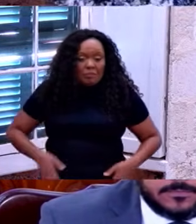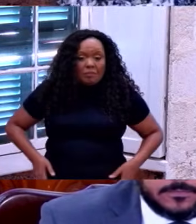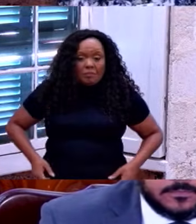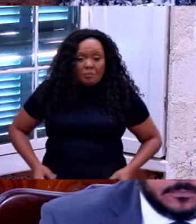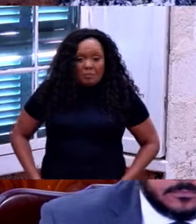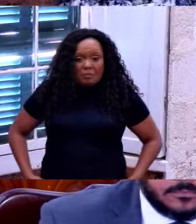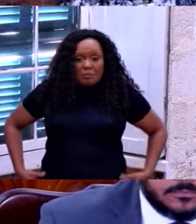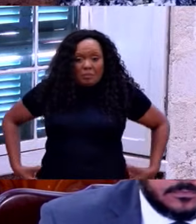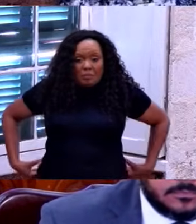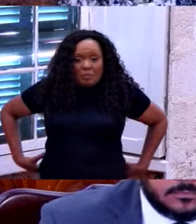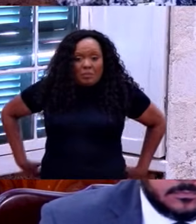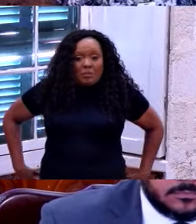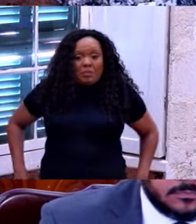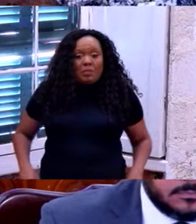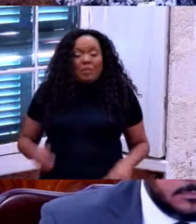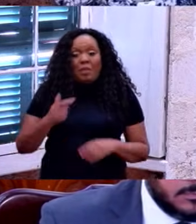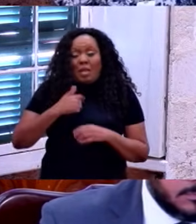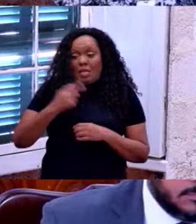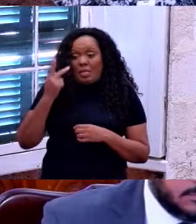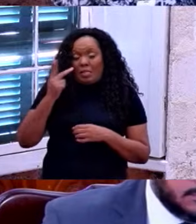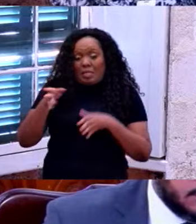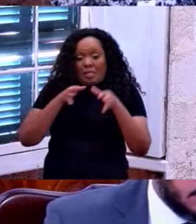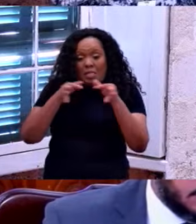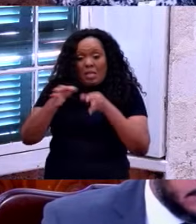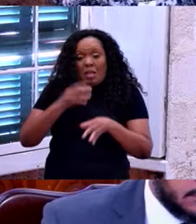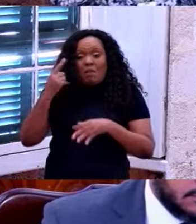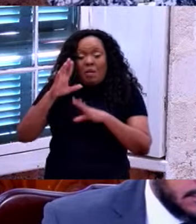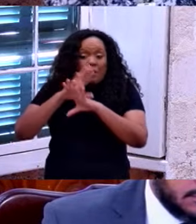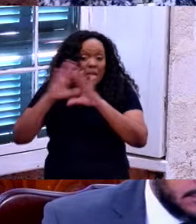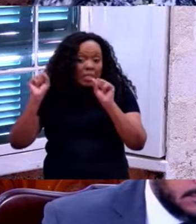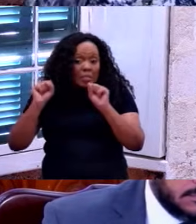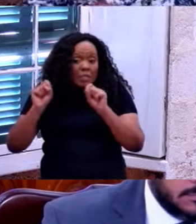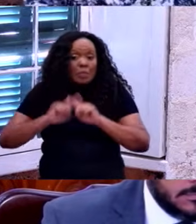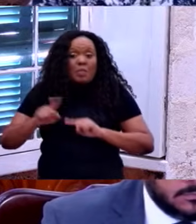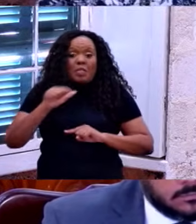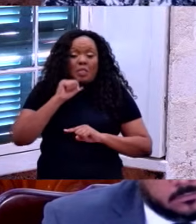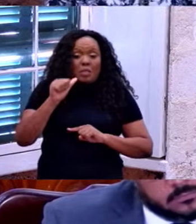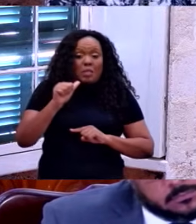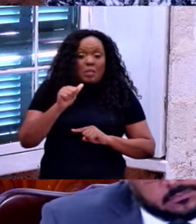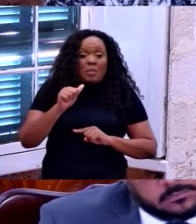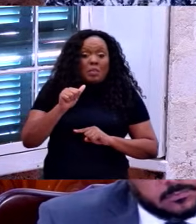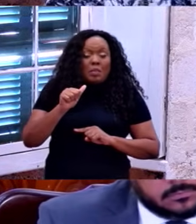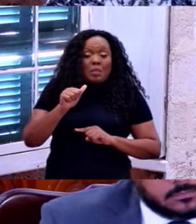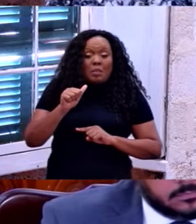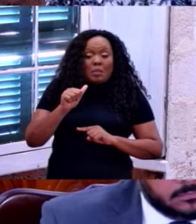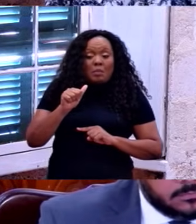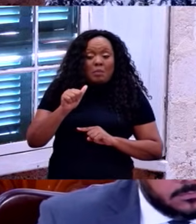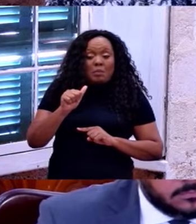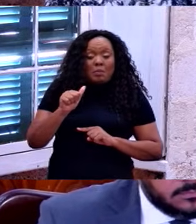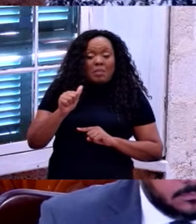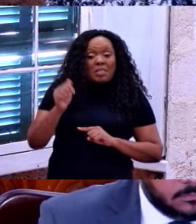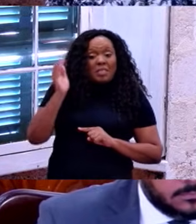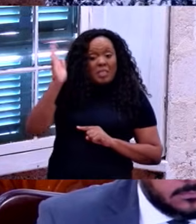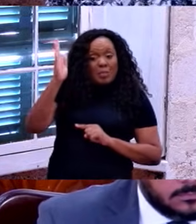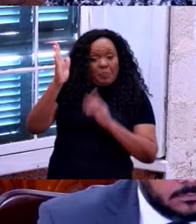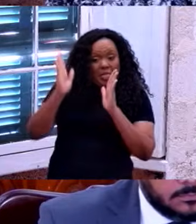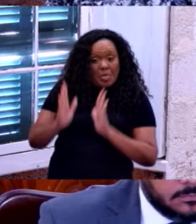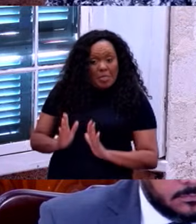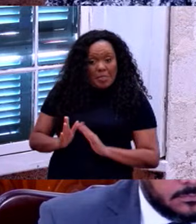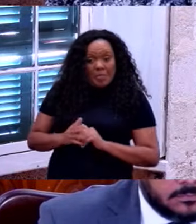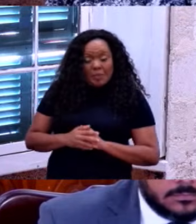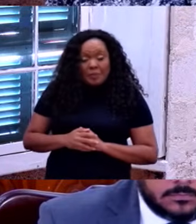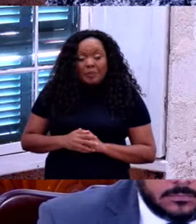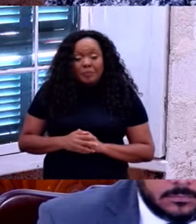president. I'm not seeing it for the speaker. I get confused when things are not clear. Sir, we have provision